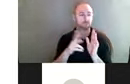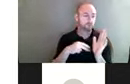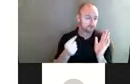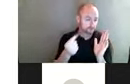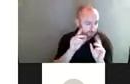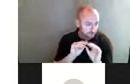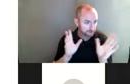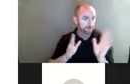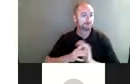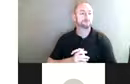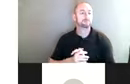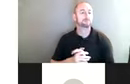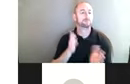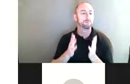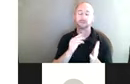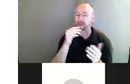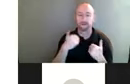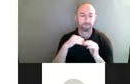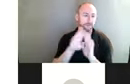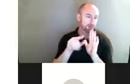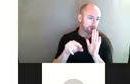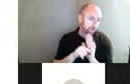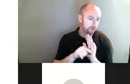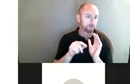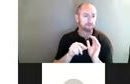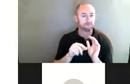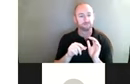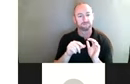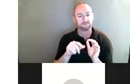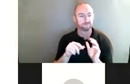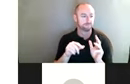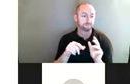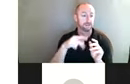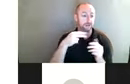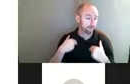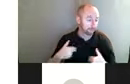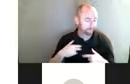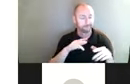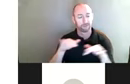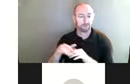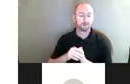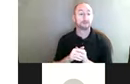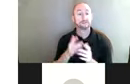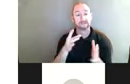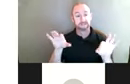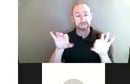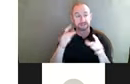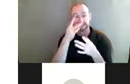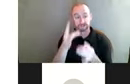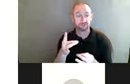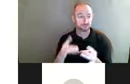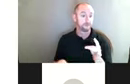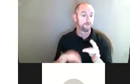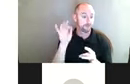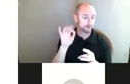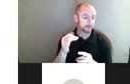don't necessarily have a background in geology or epidemiology or public health. There are some really interesting geological findings too. So